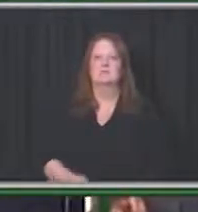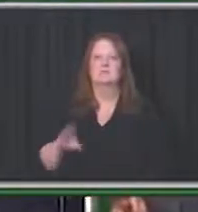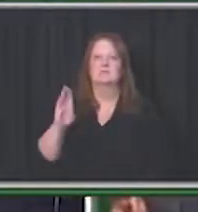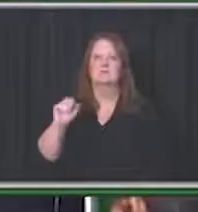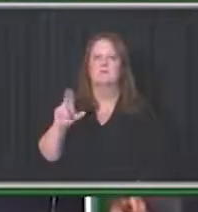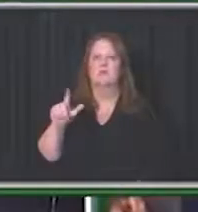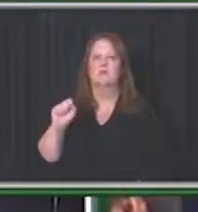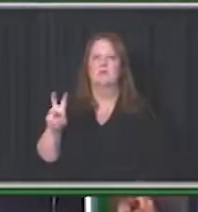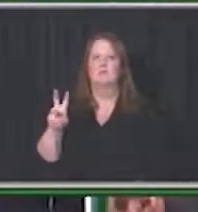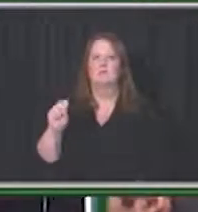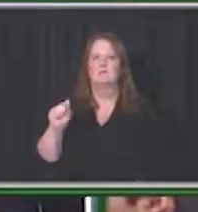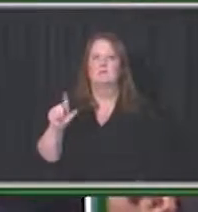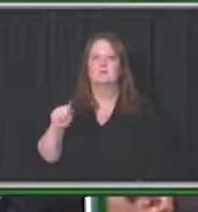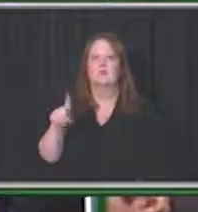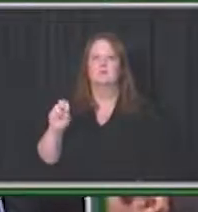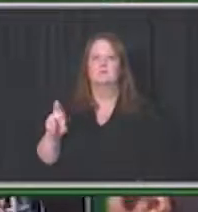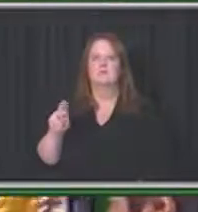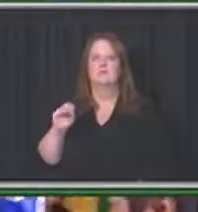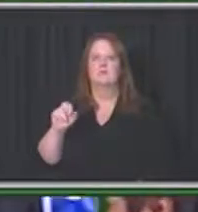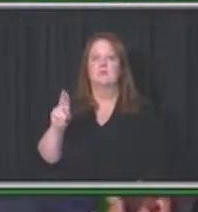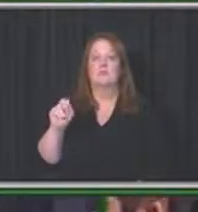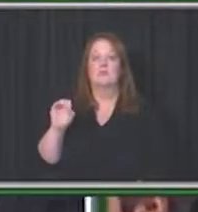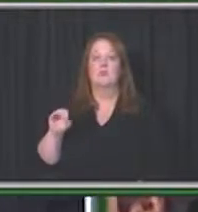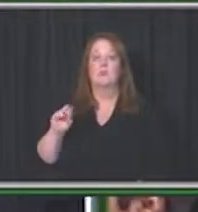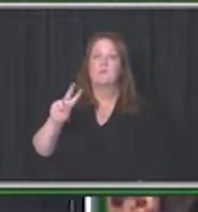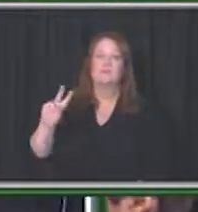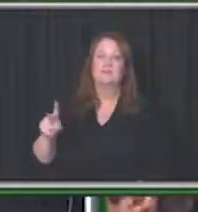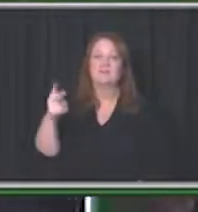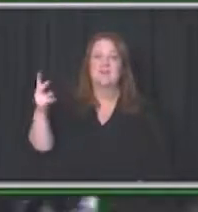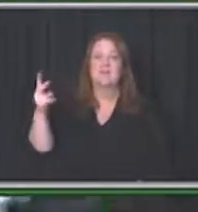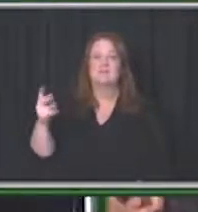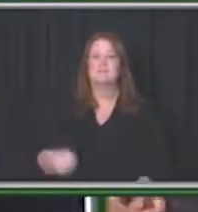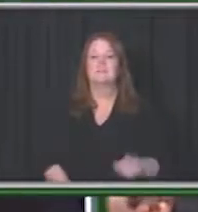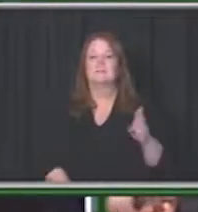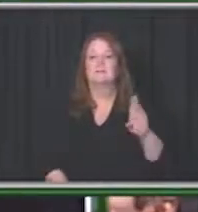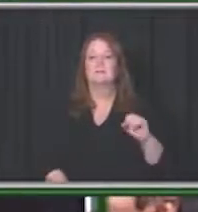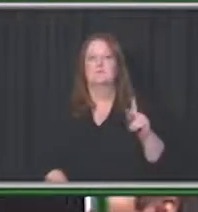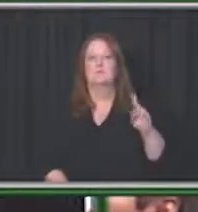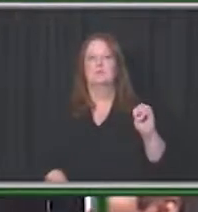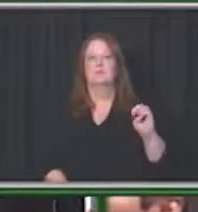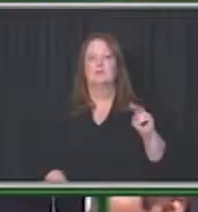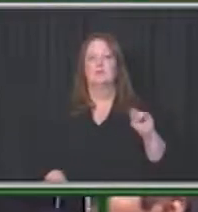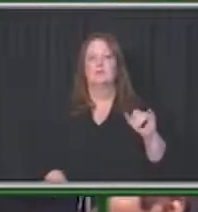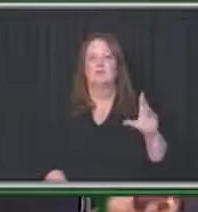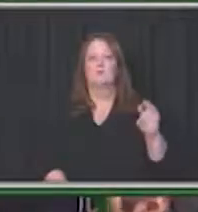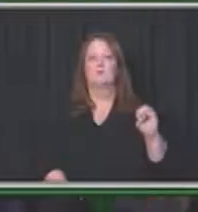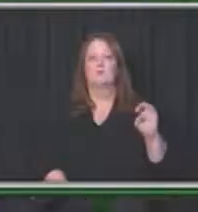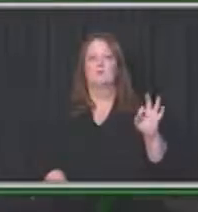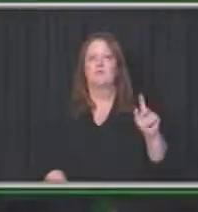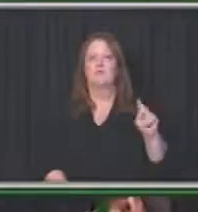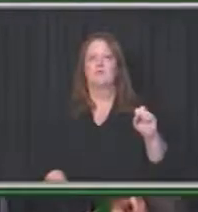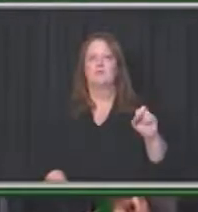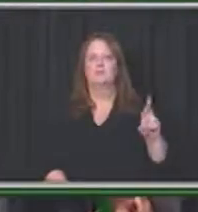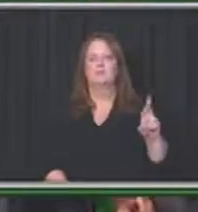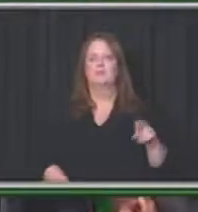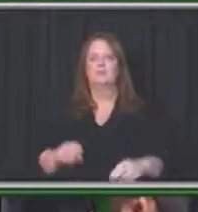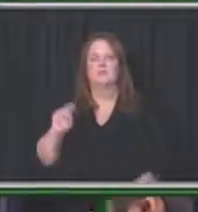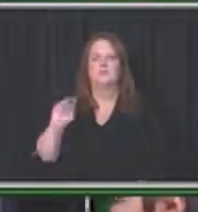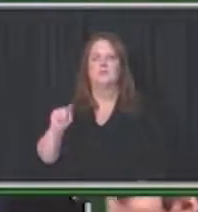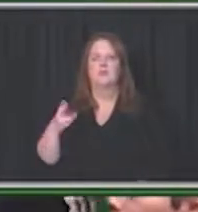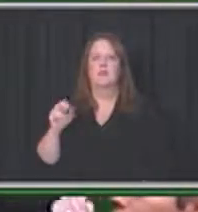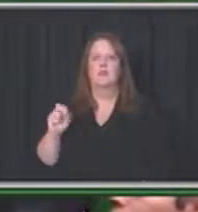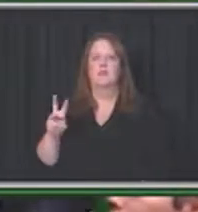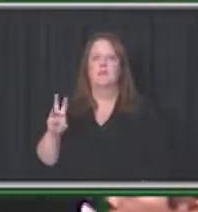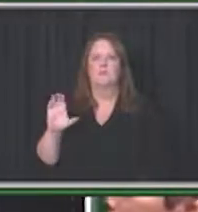Carlo Salazar Marino II. Brooke Nicole Fletcher. Matthew